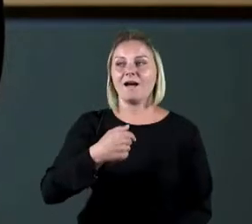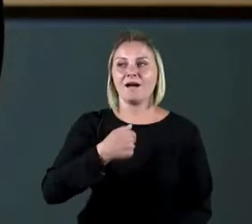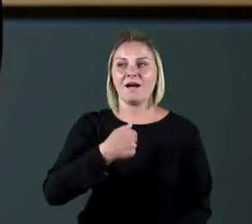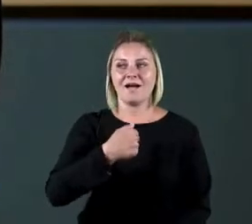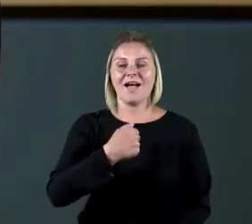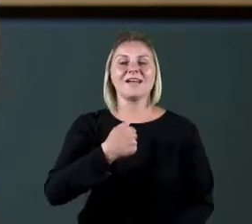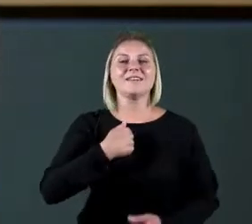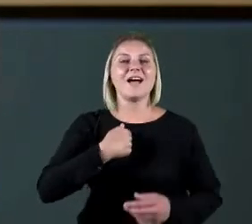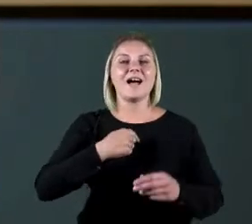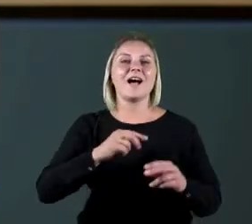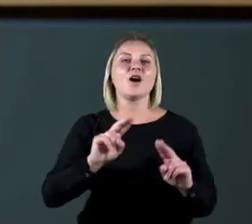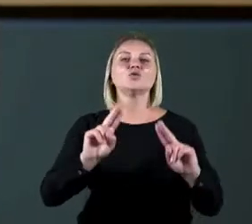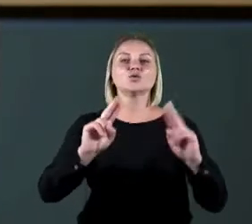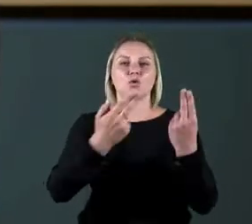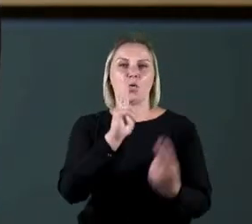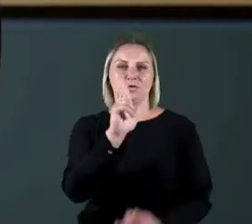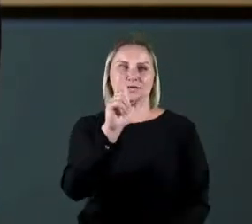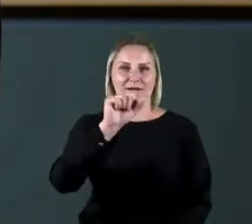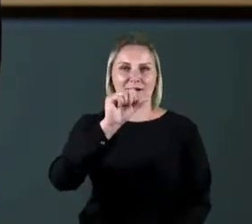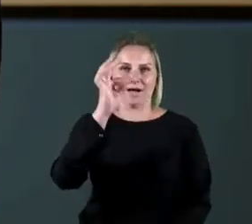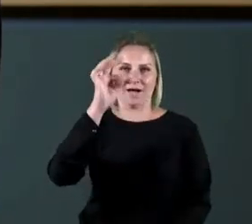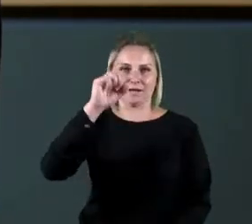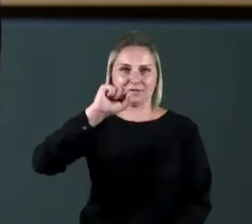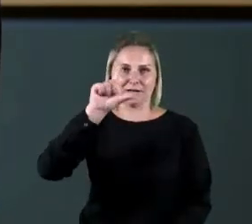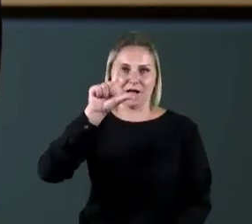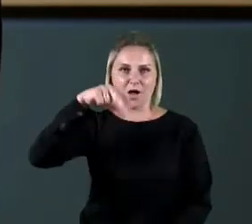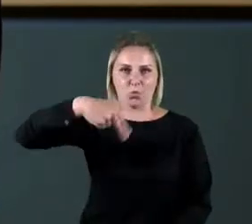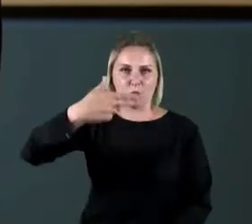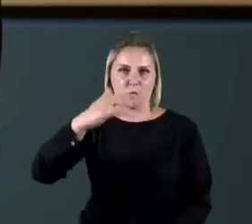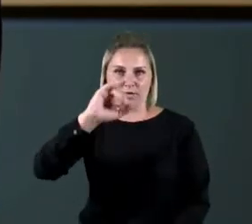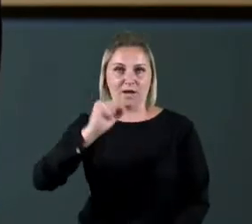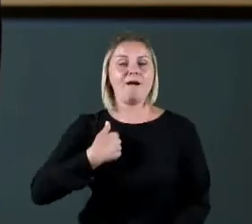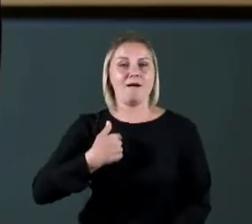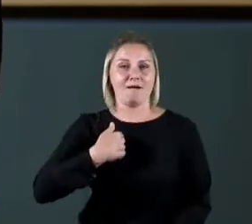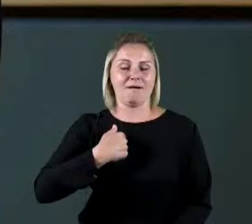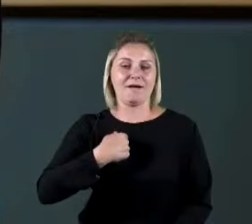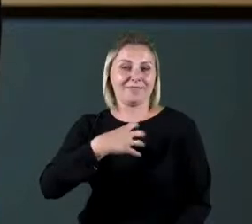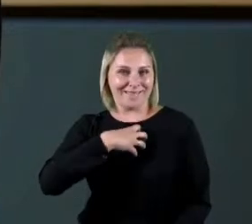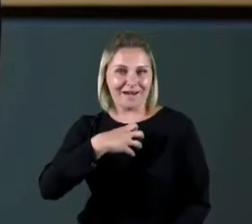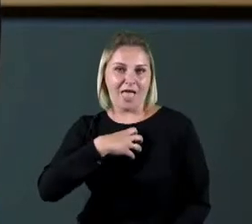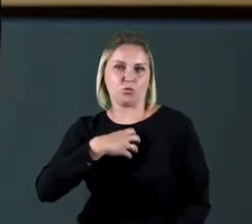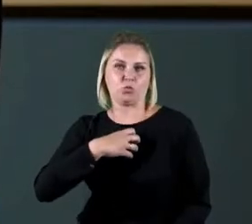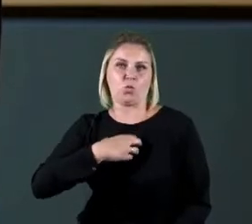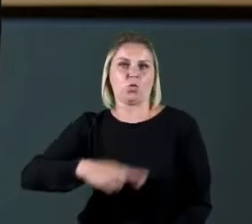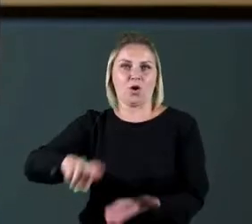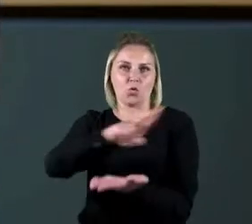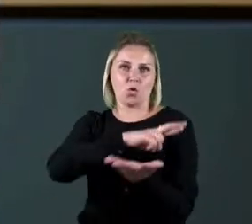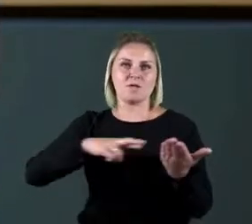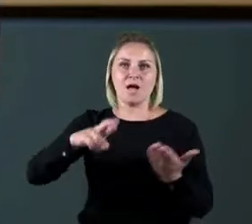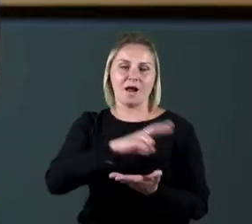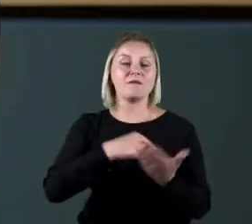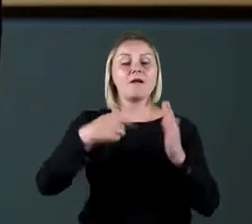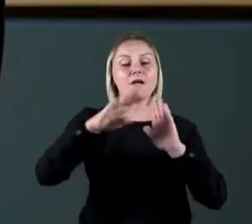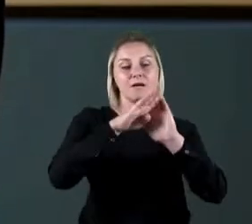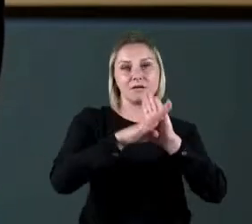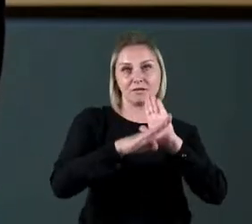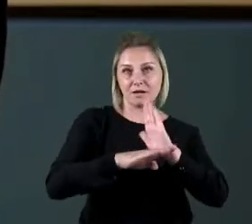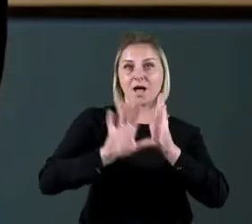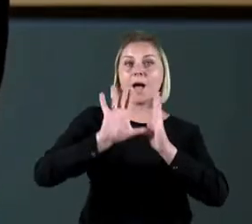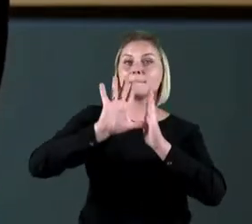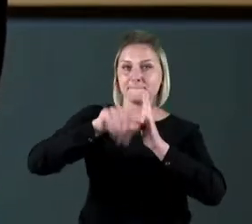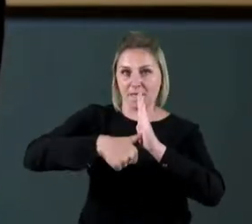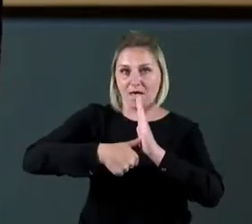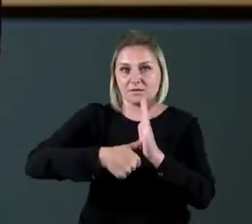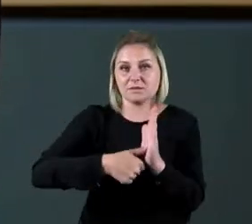Catalonia. I am Director General for Digital Nation and Urban Agenda. So that's pretty much a declaration